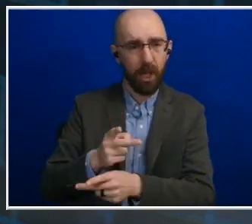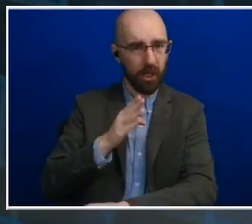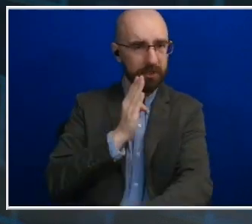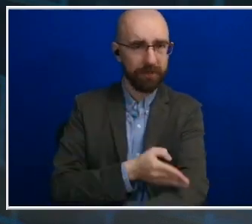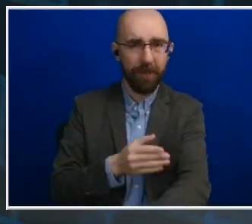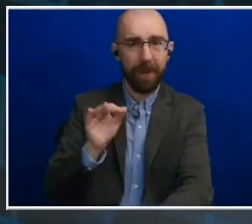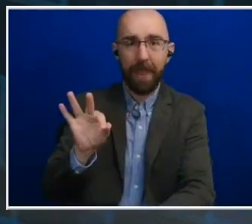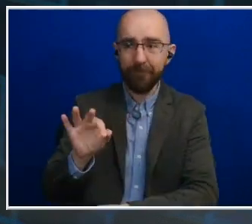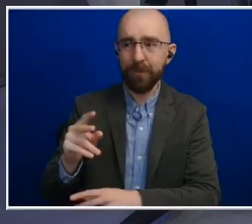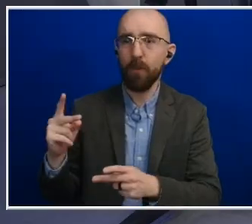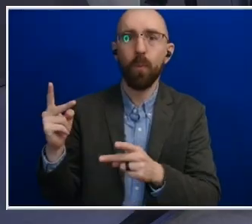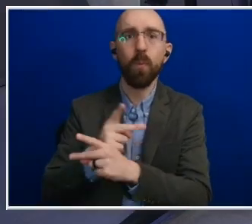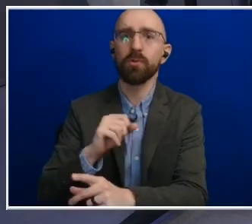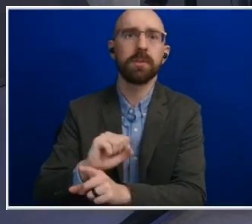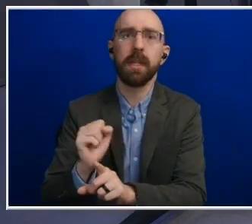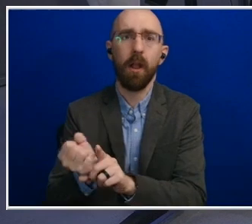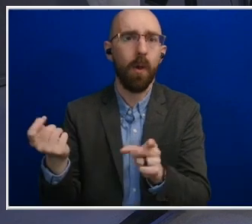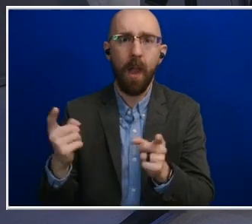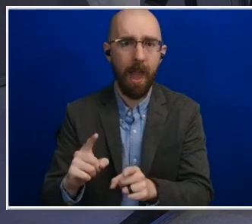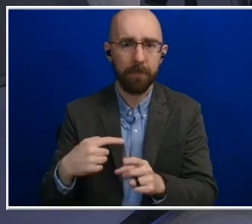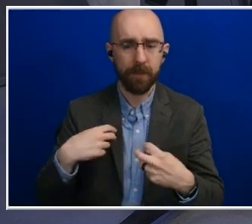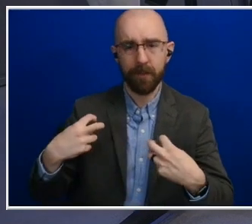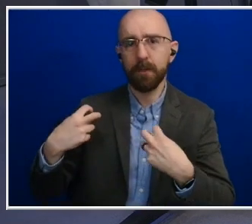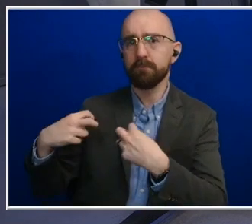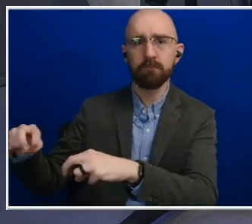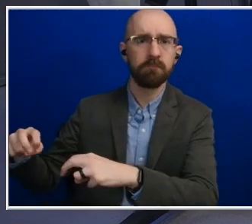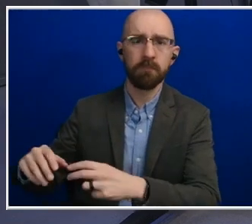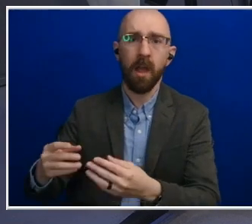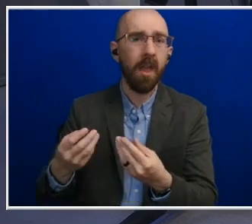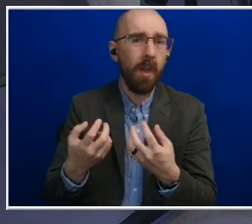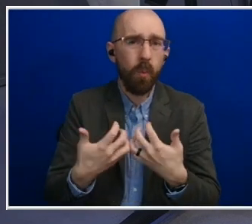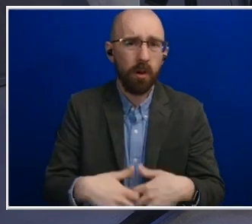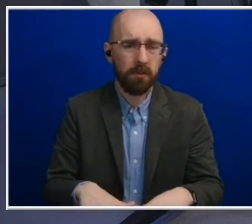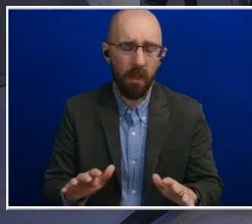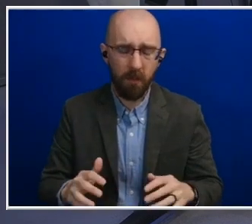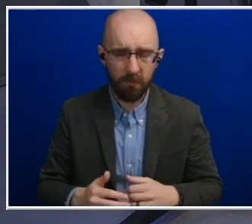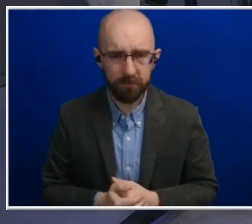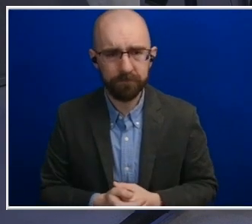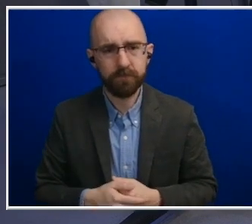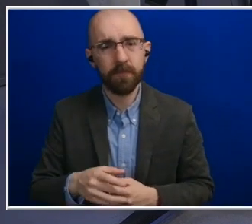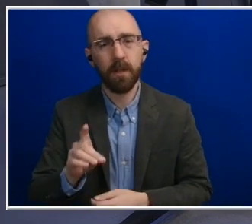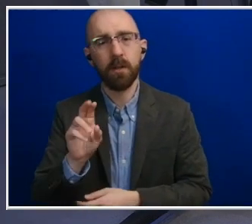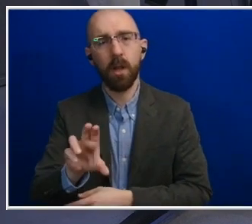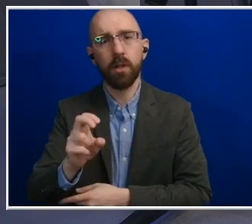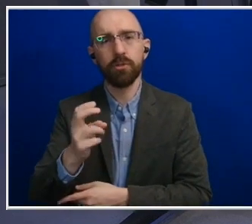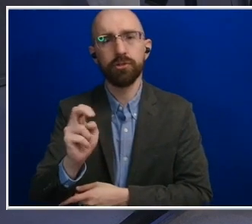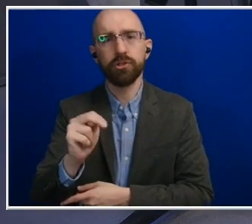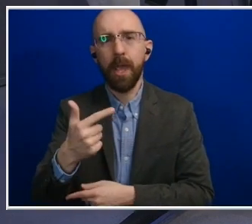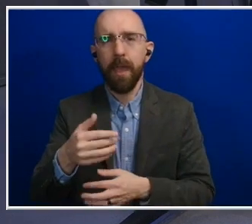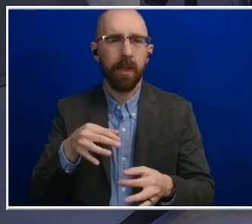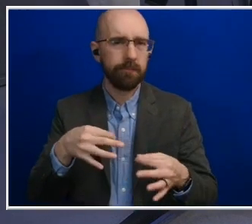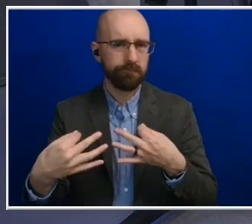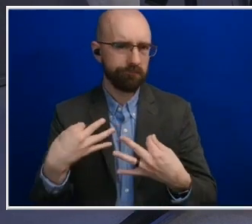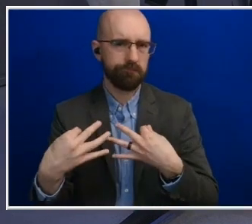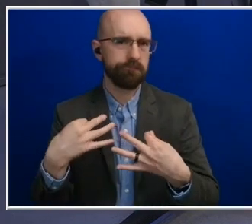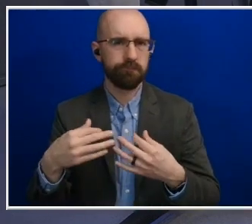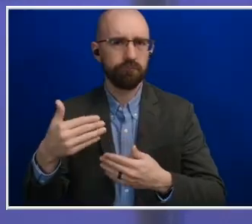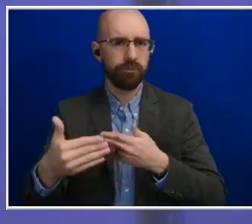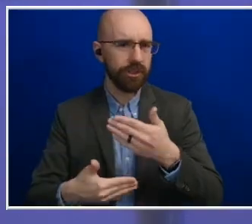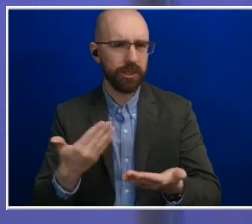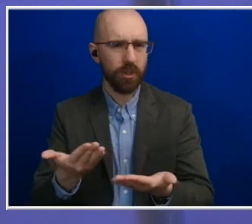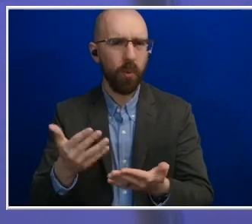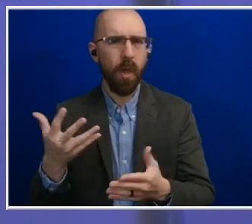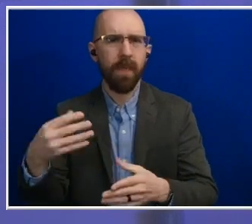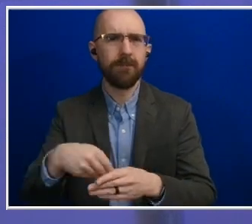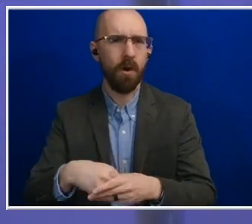and it worked out. Dr. Chang, walk us through the procedure and what it actually involves. Okay,